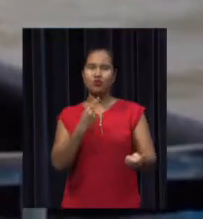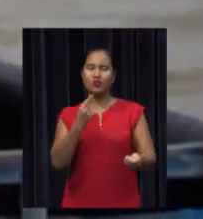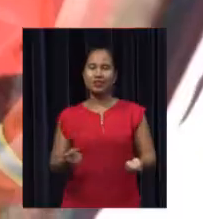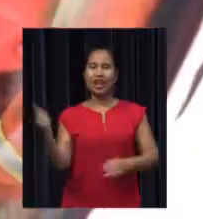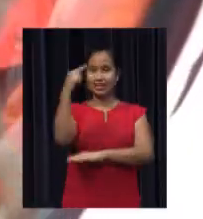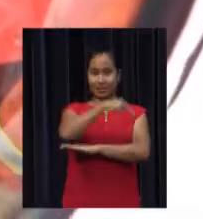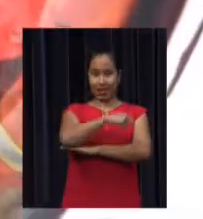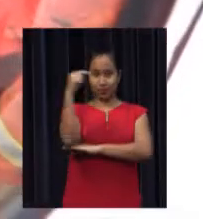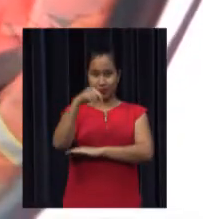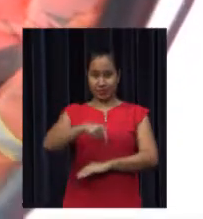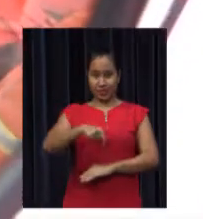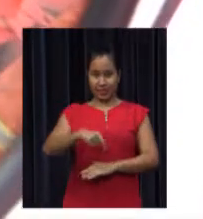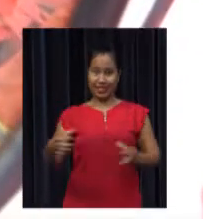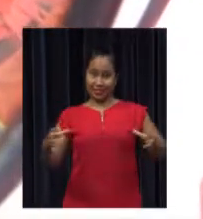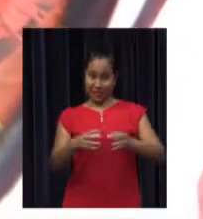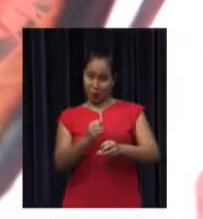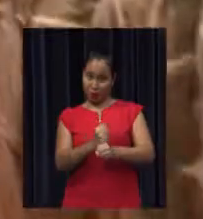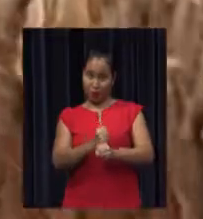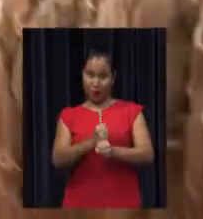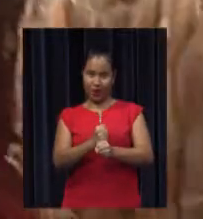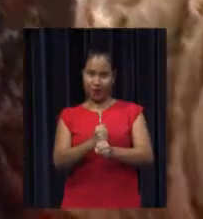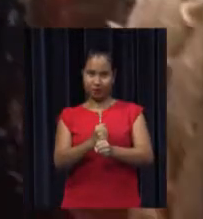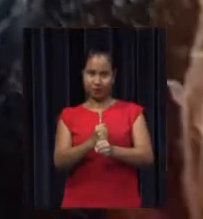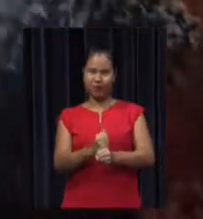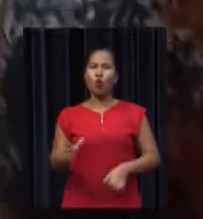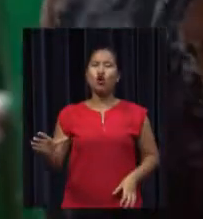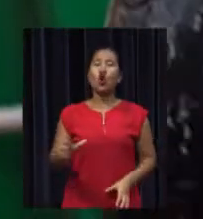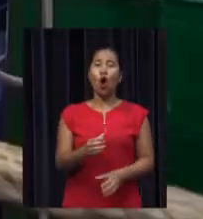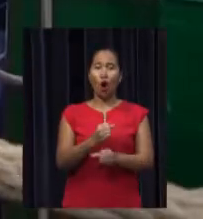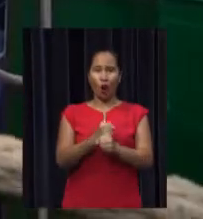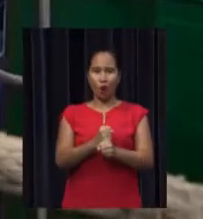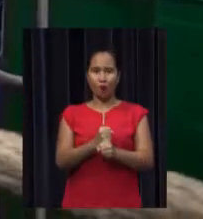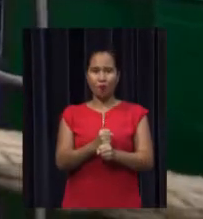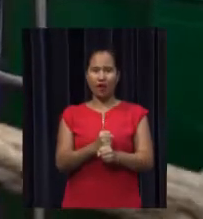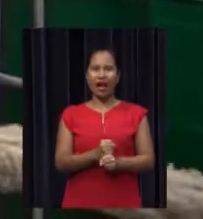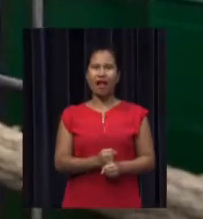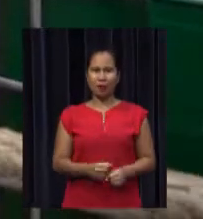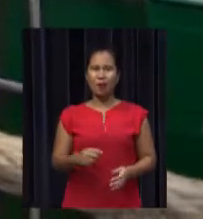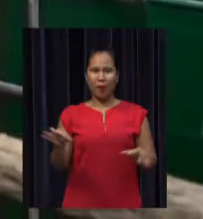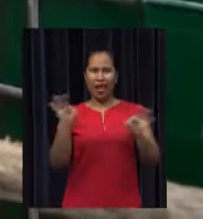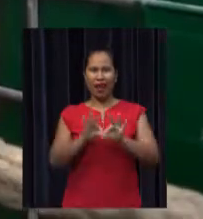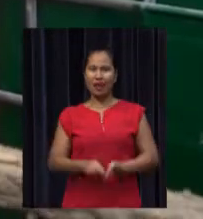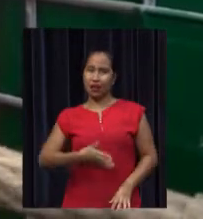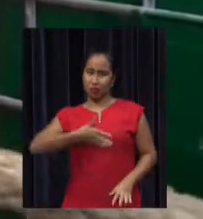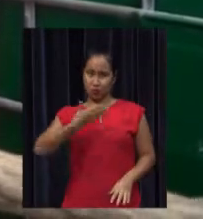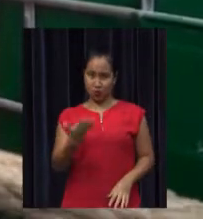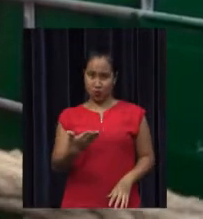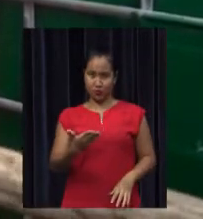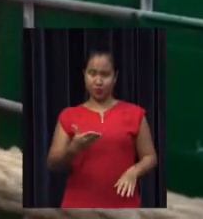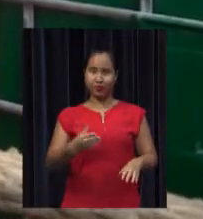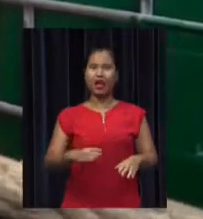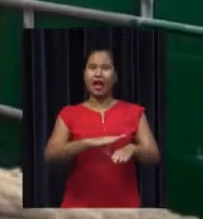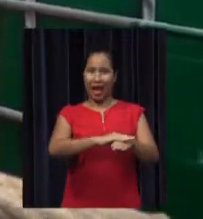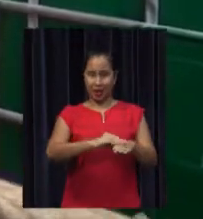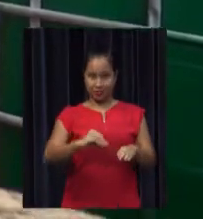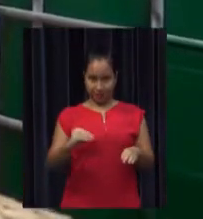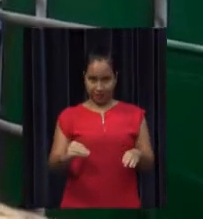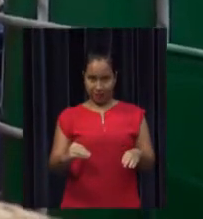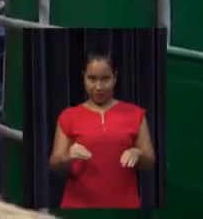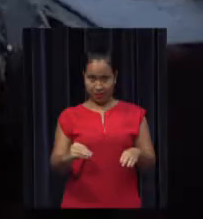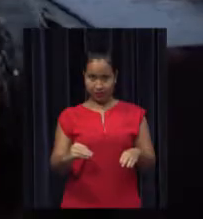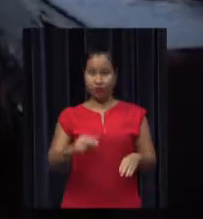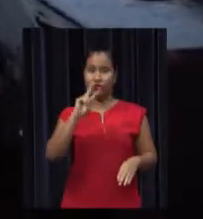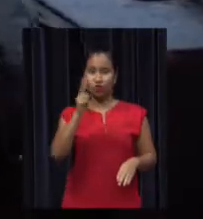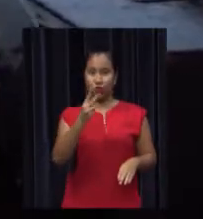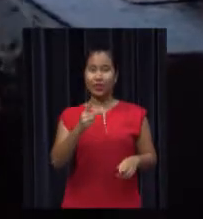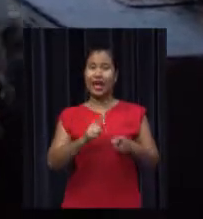in a press release that with this collaboration, the urgent need for boating experience for second and also third year